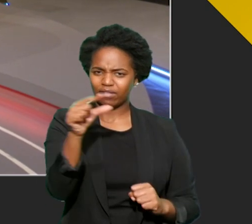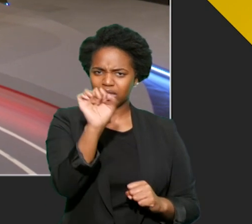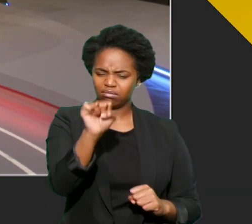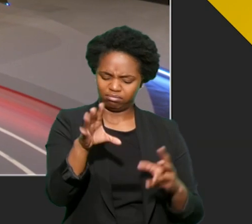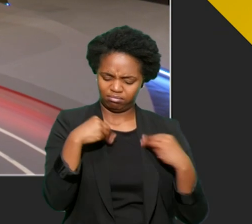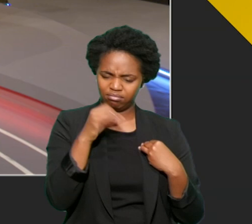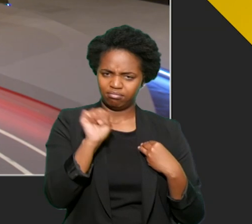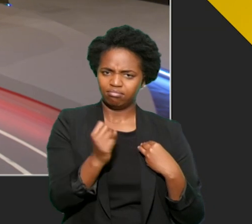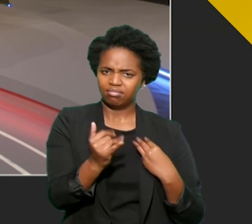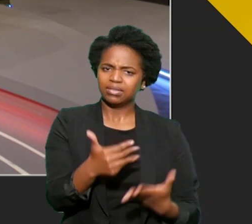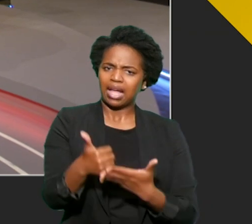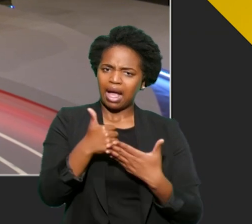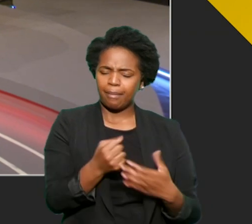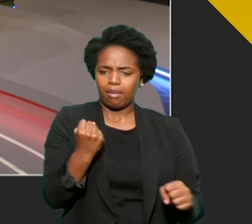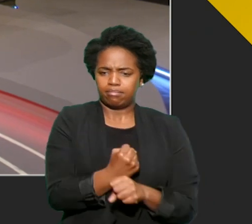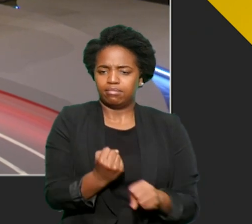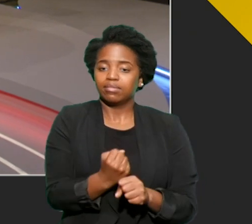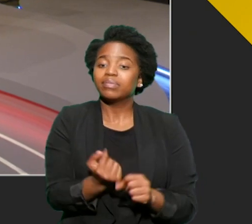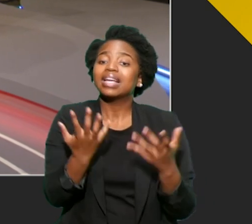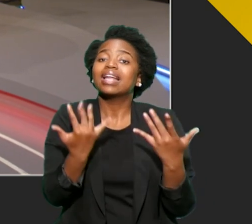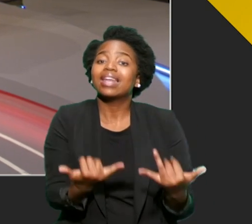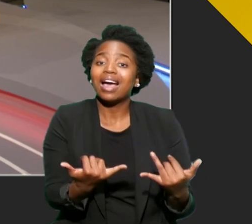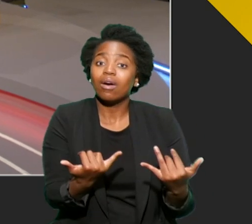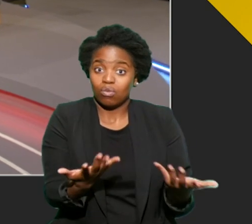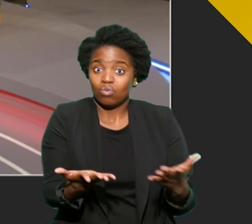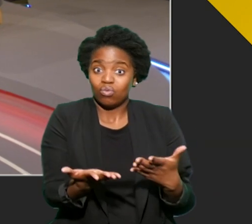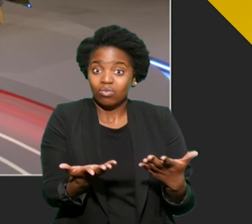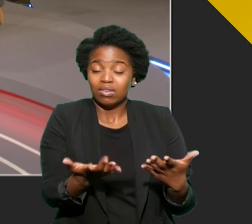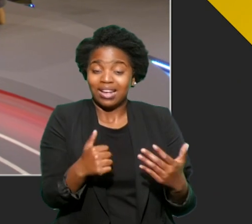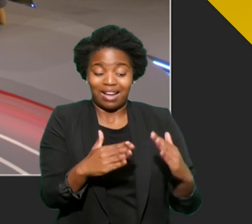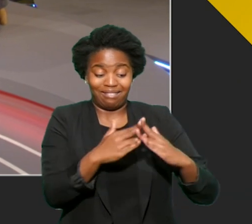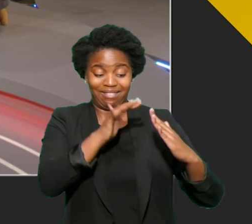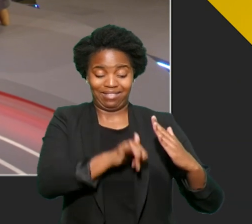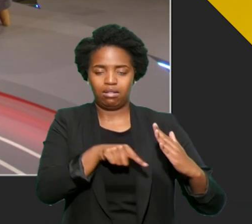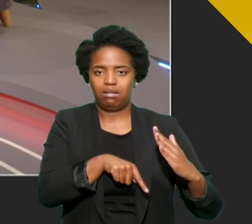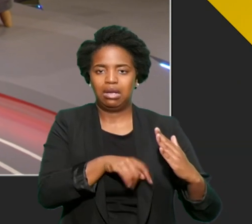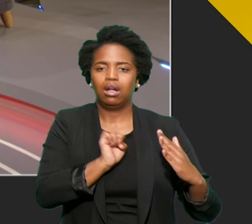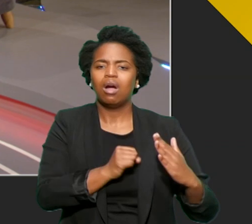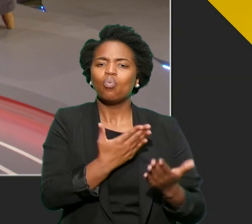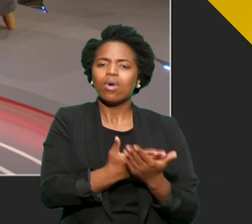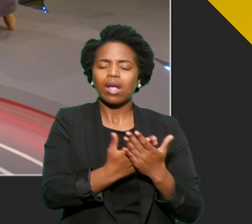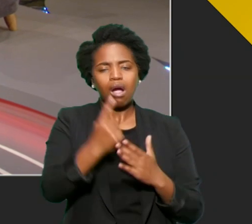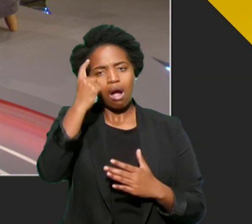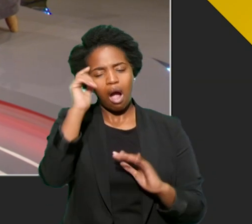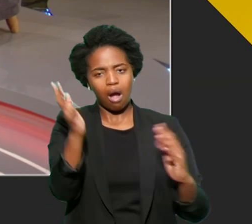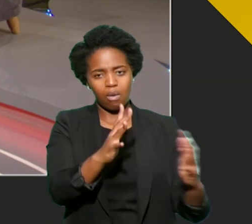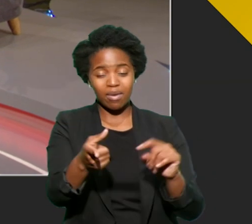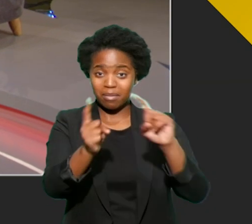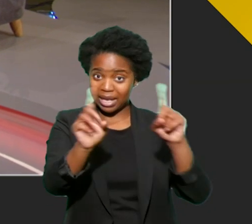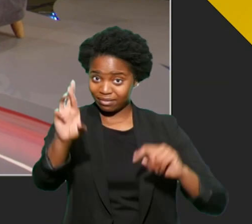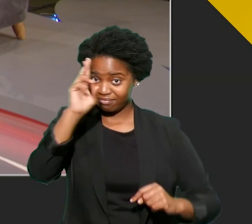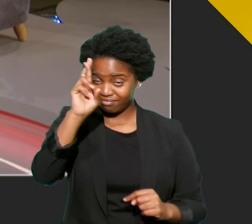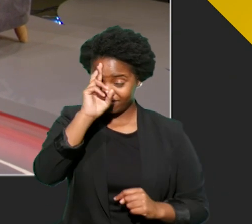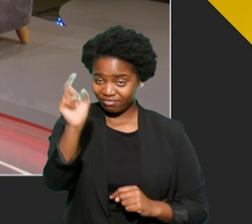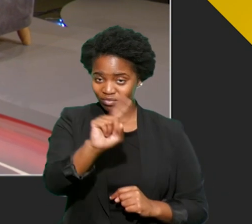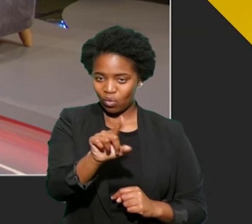accept and right now, during your COVID-19, it is something that we can definitely look at, Melody. But remember,